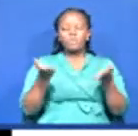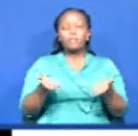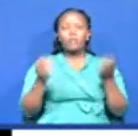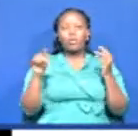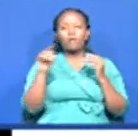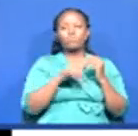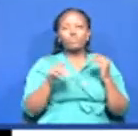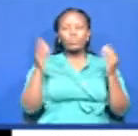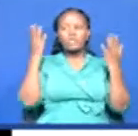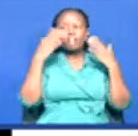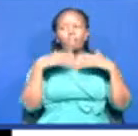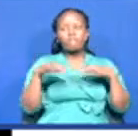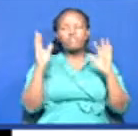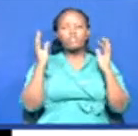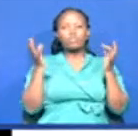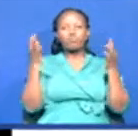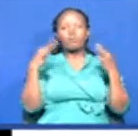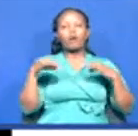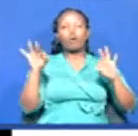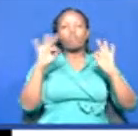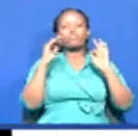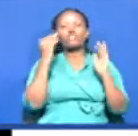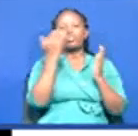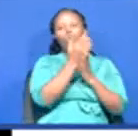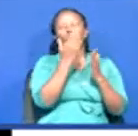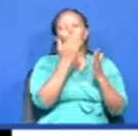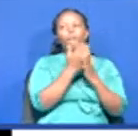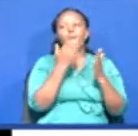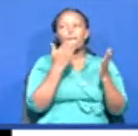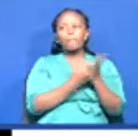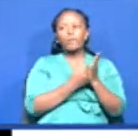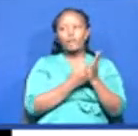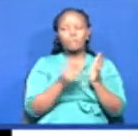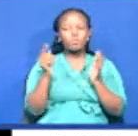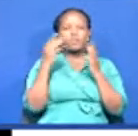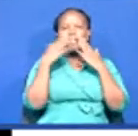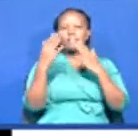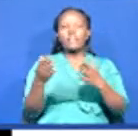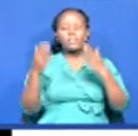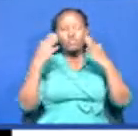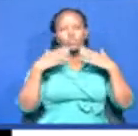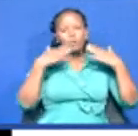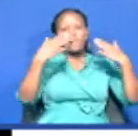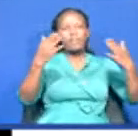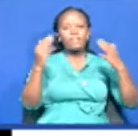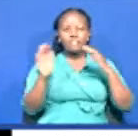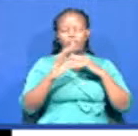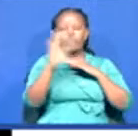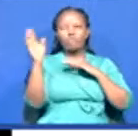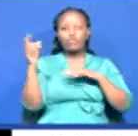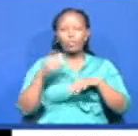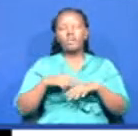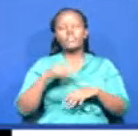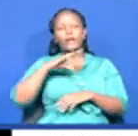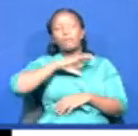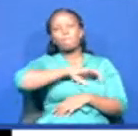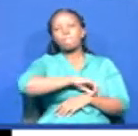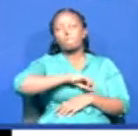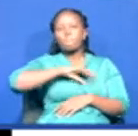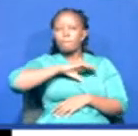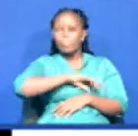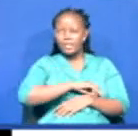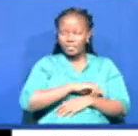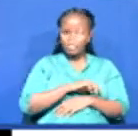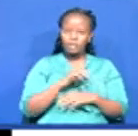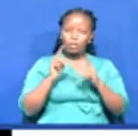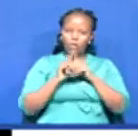our official program for the day. We appreciate your time, your patience, and of course, and finding it good